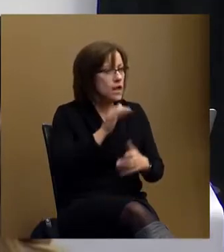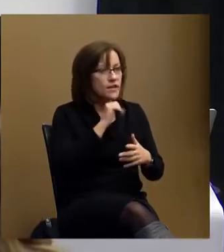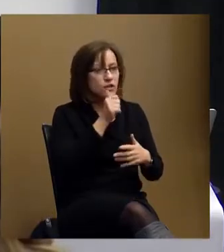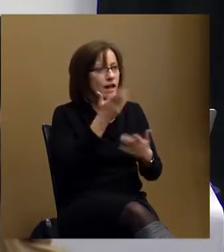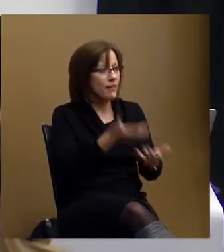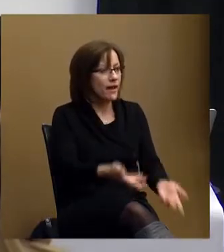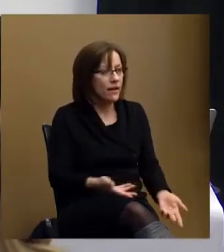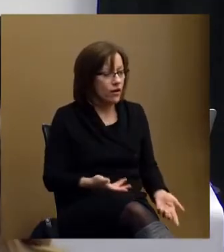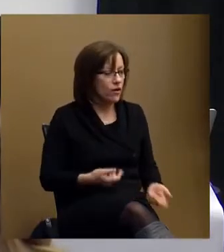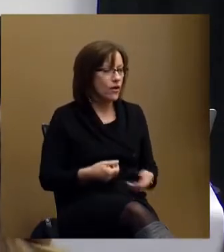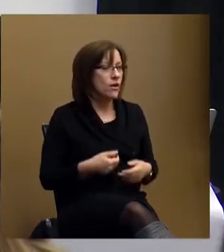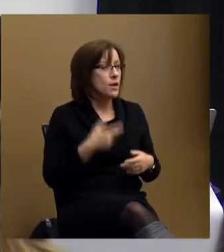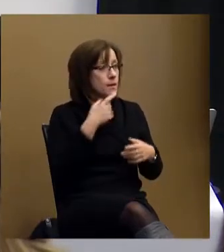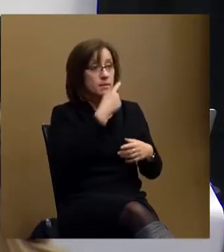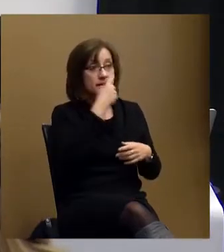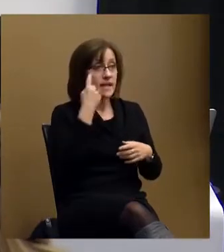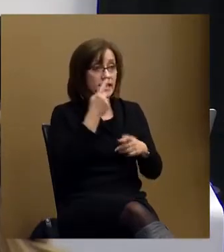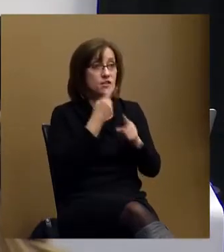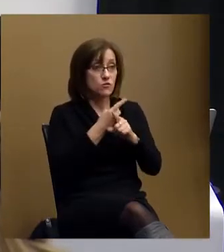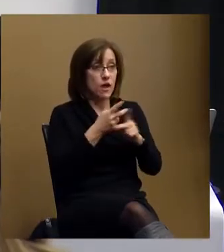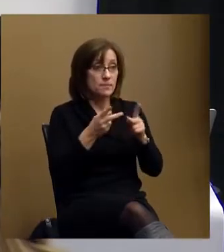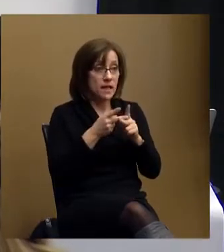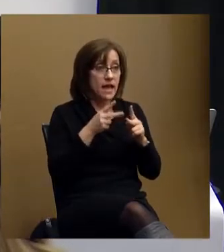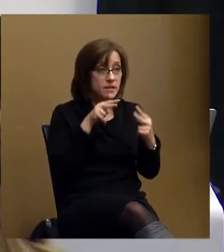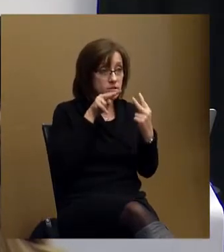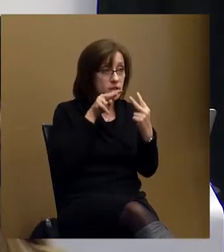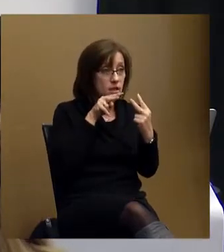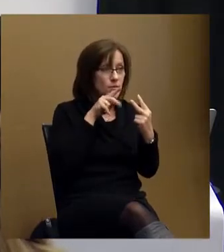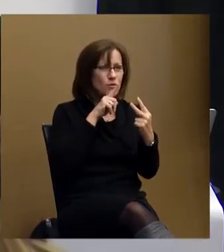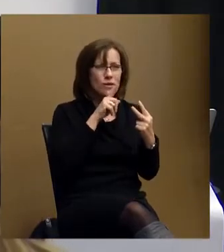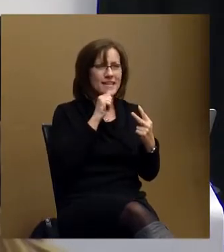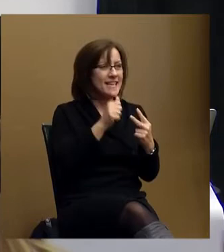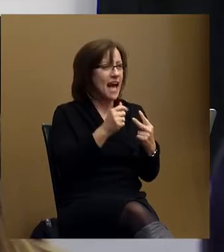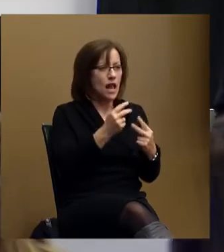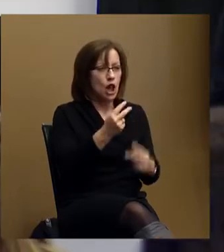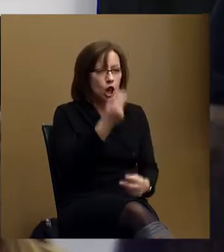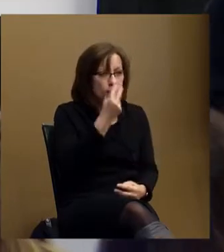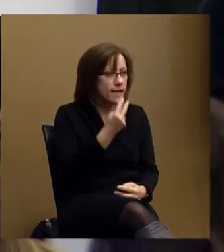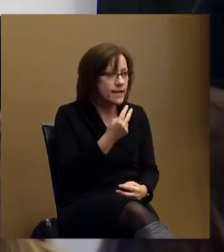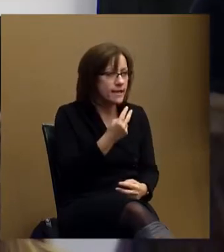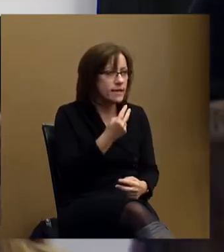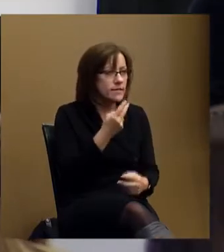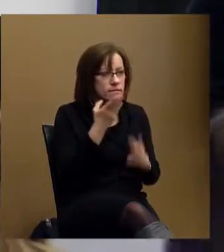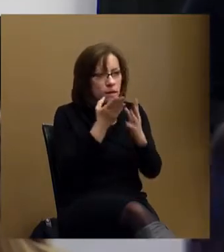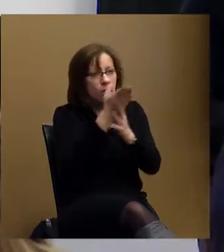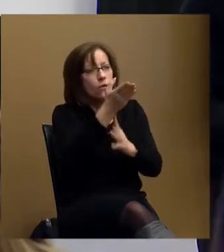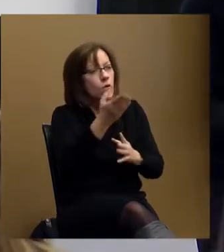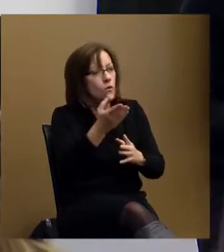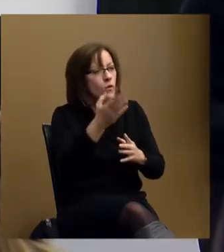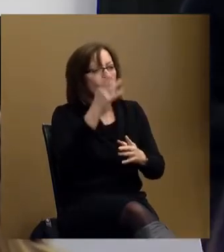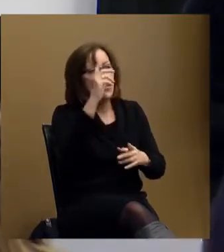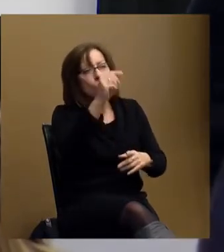His eyes may be in the right spot, but they're not really looking. Right. Okay. If that makes sense.